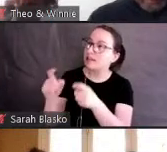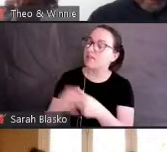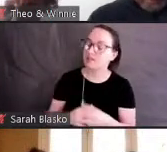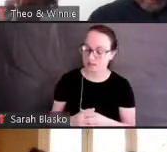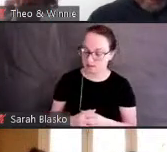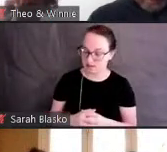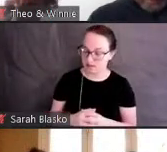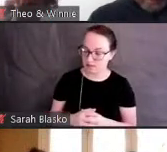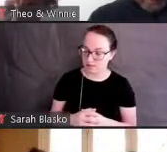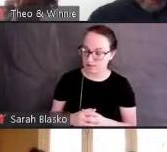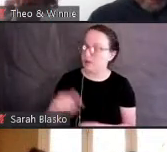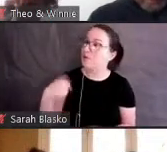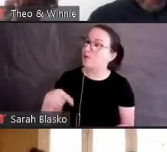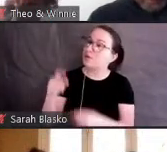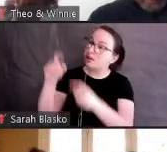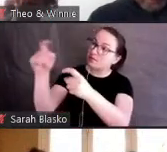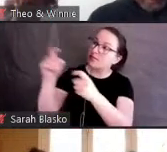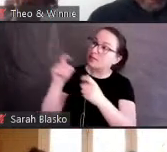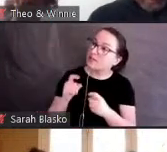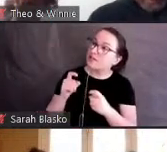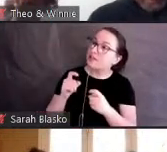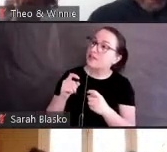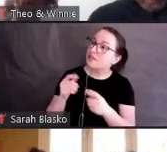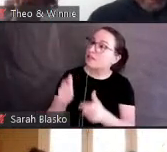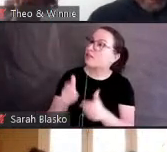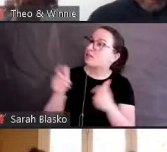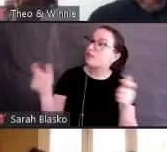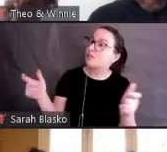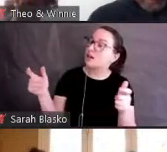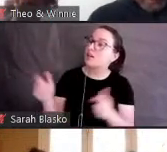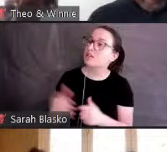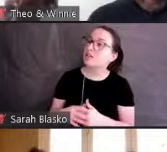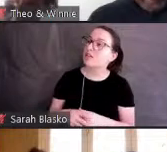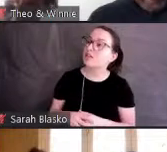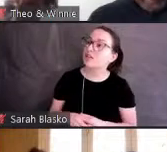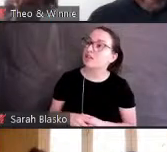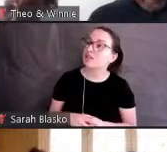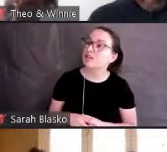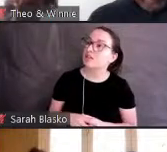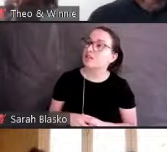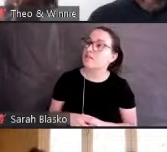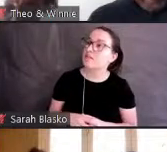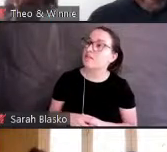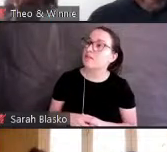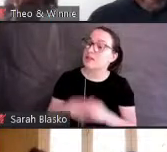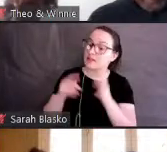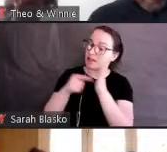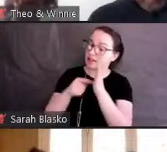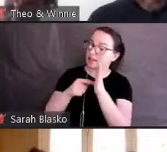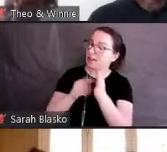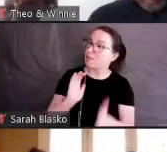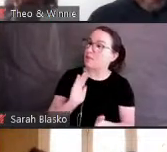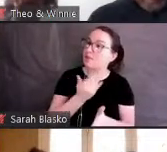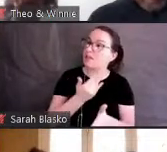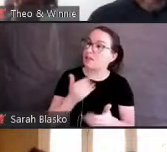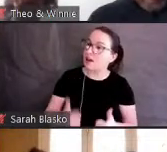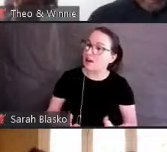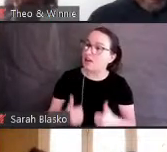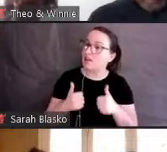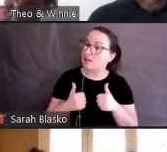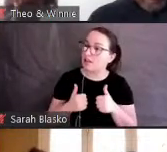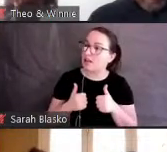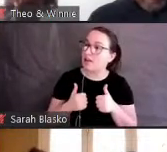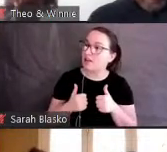been given so much. And I thank God just, there are examples, Father, in all of our lives of the incredible excess that we